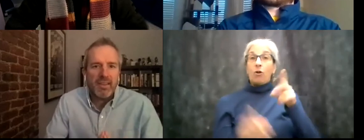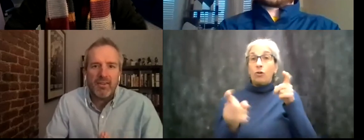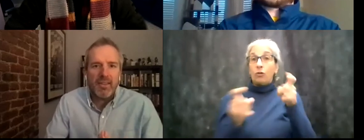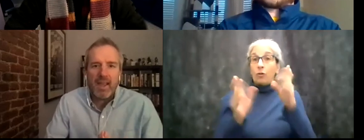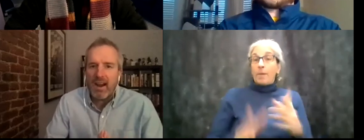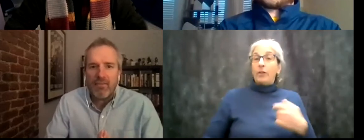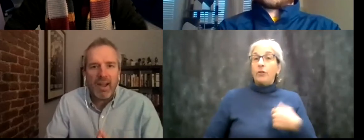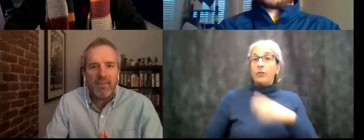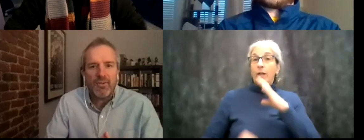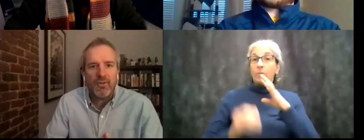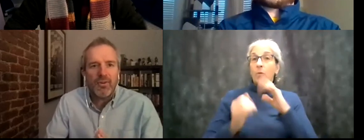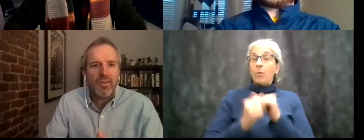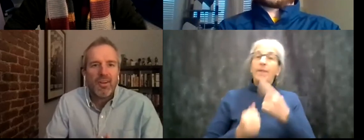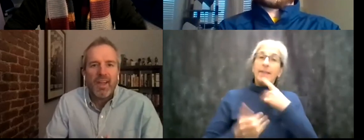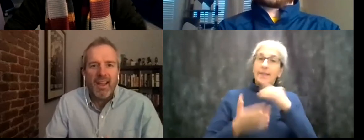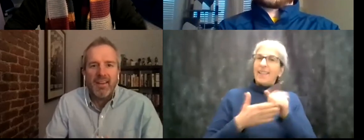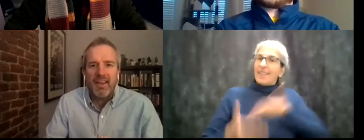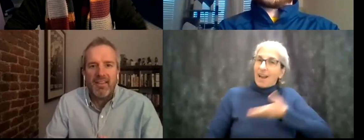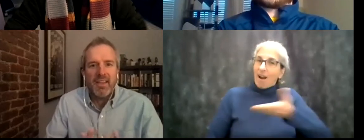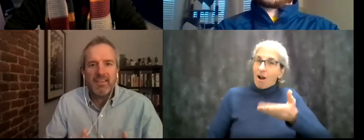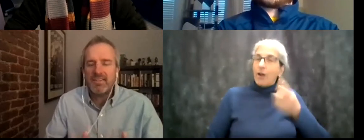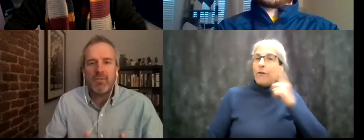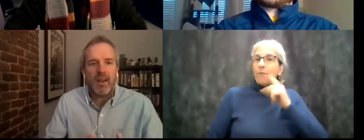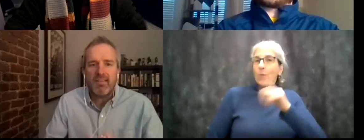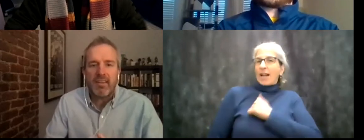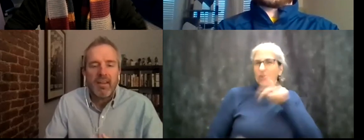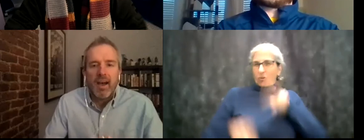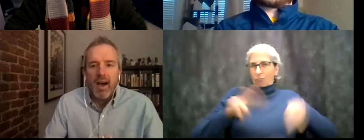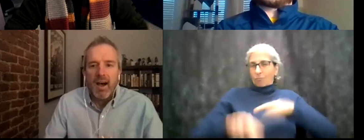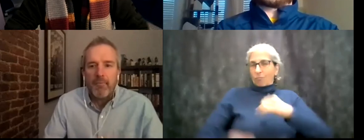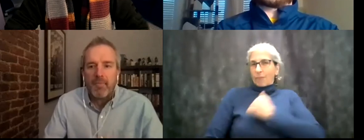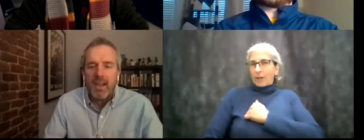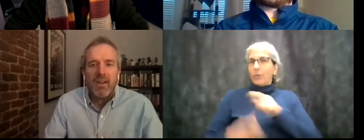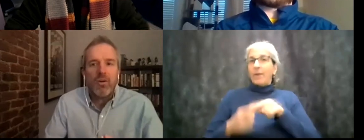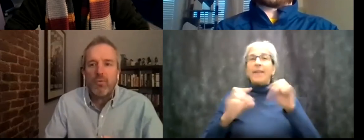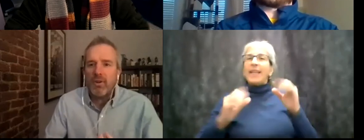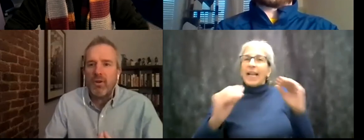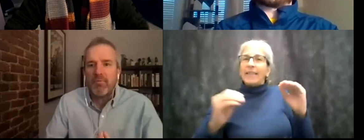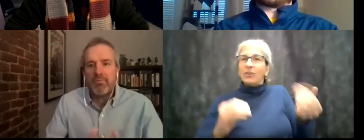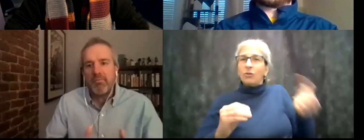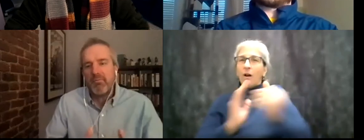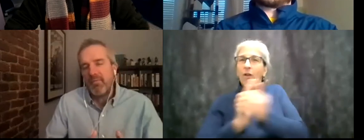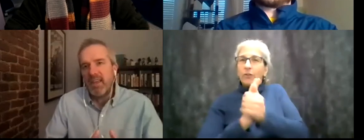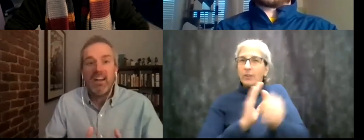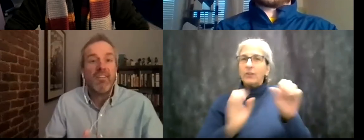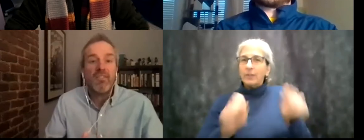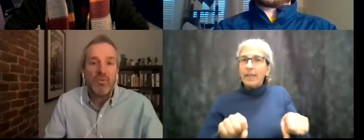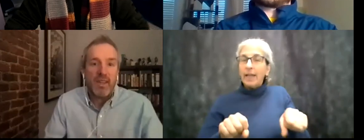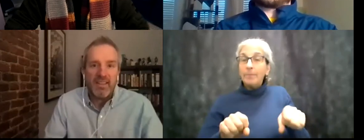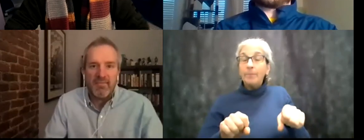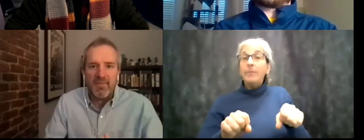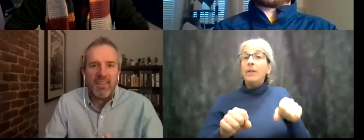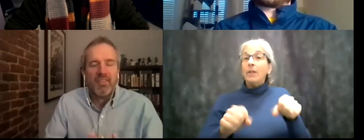said, you know, they hire for attitude and then they teach them the rest. And I know, you know, in an